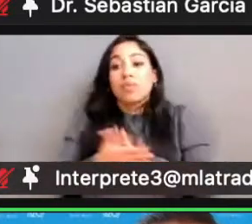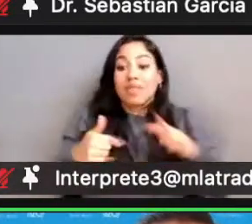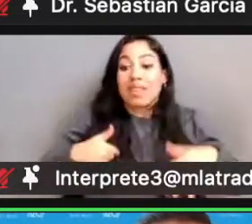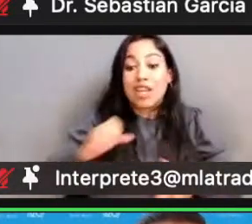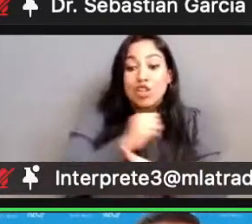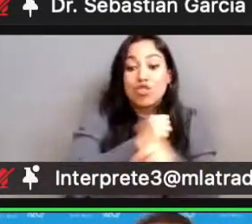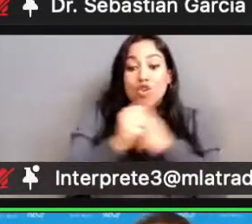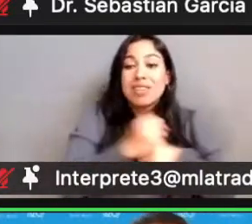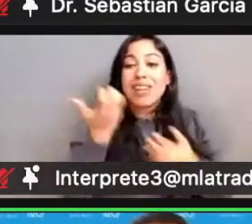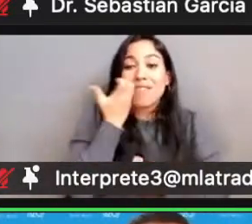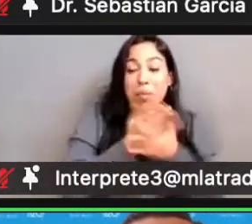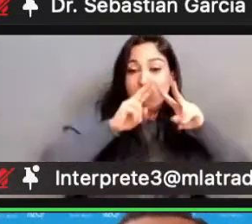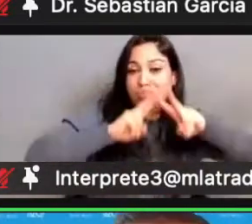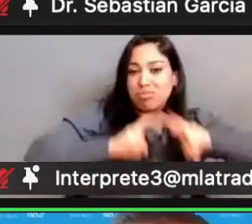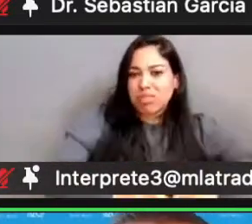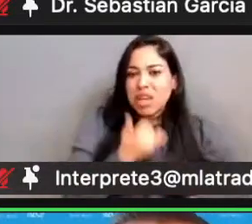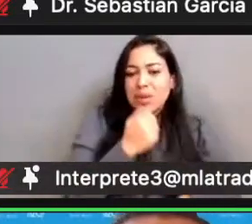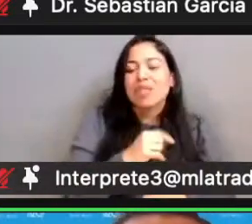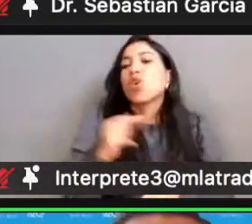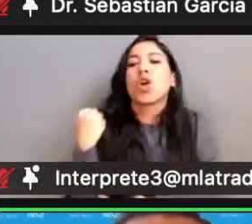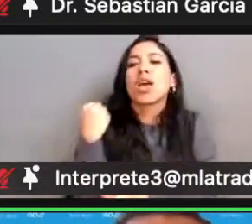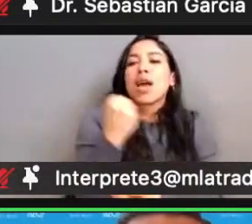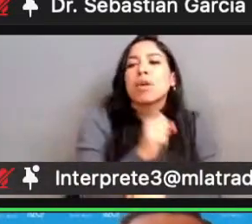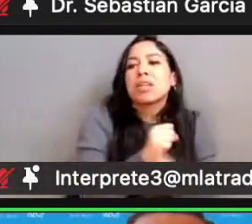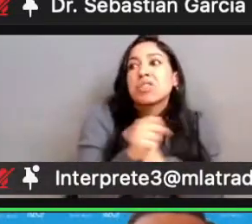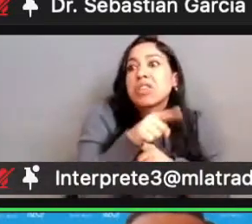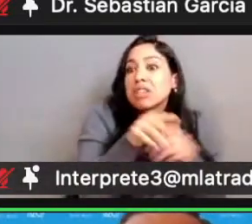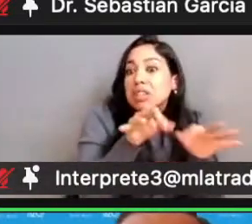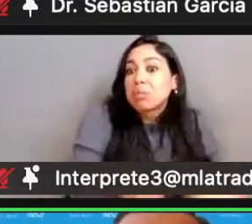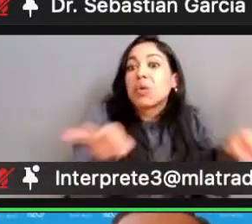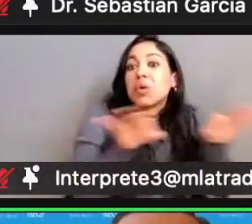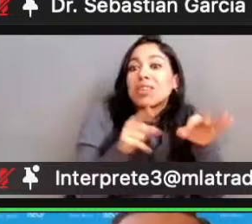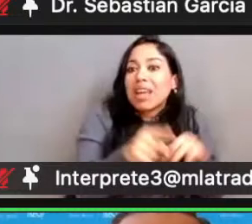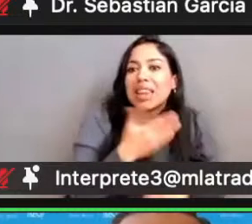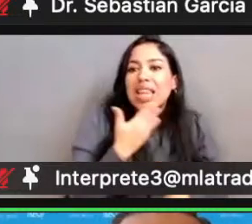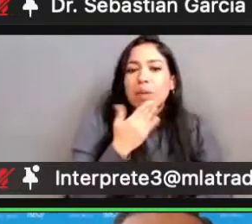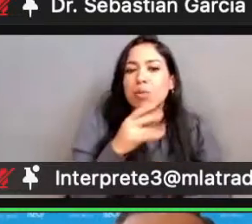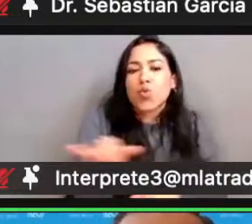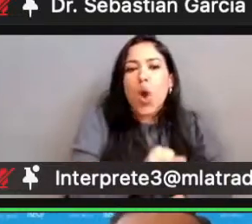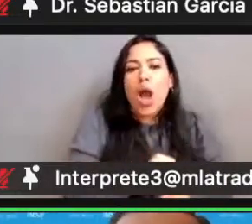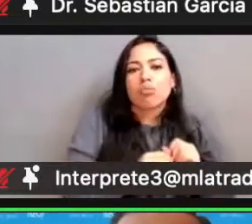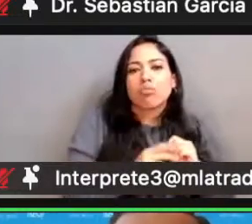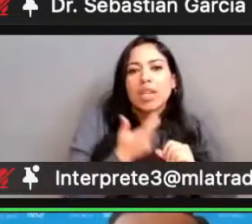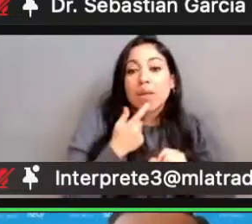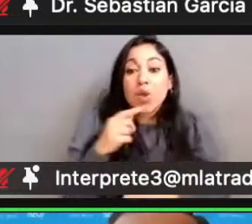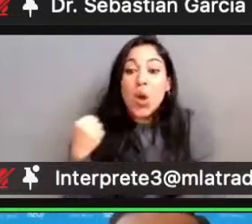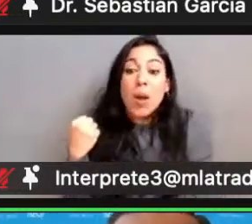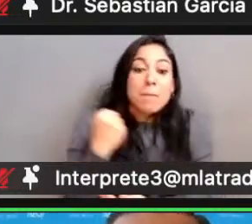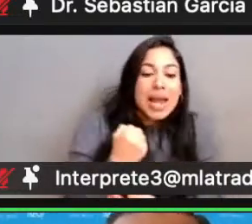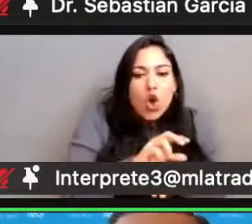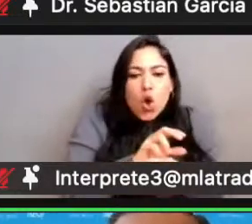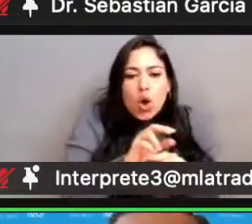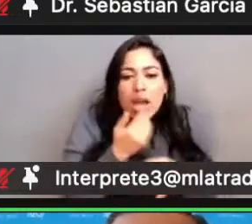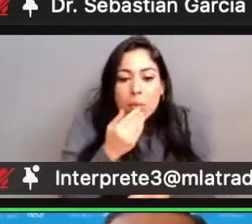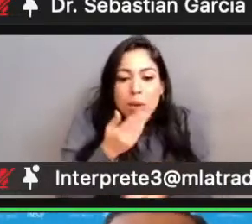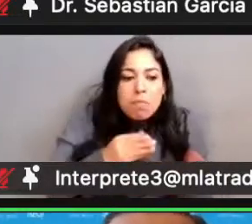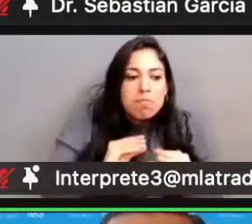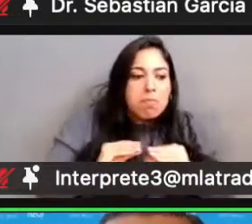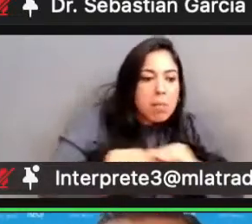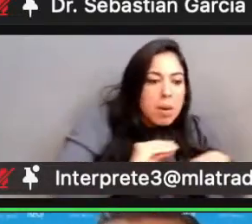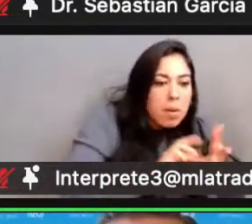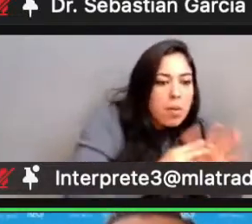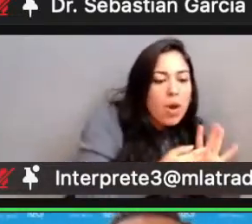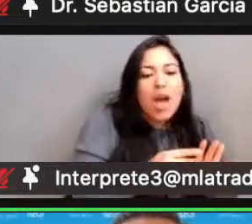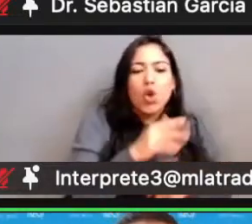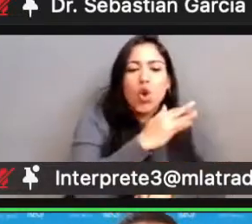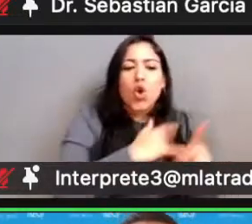social epidemiology, the social capital, which is fundamental, is the reserve of social resources that